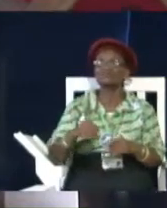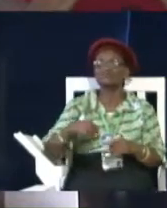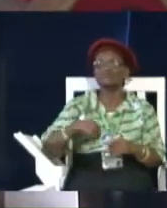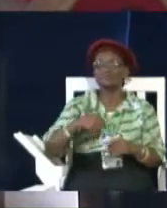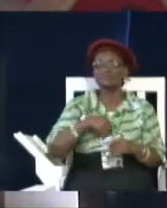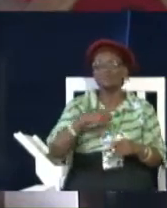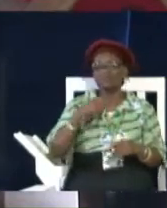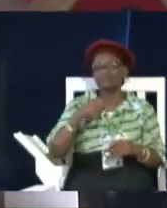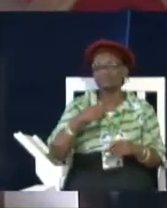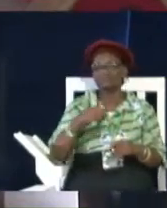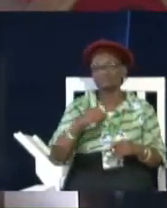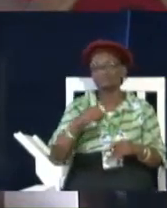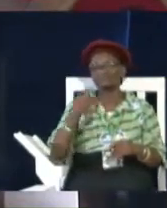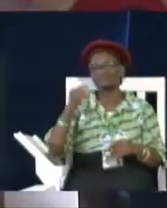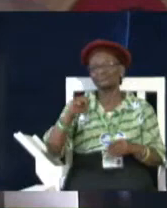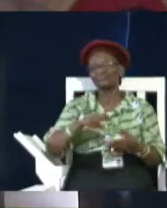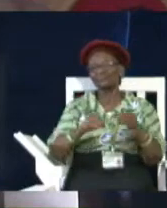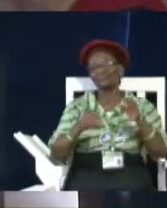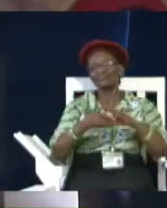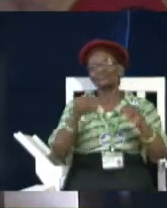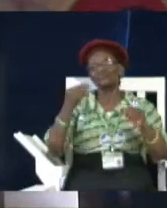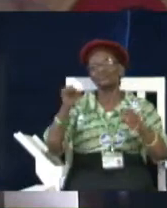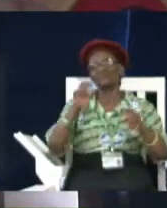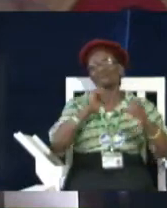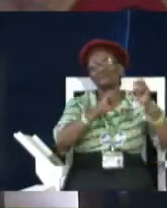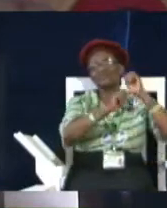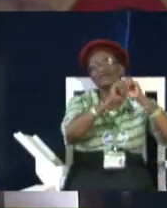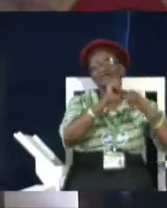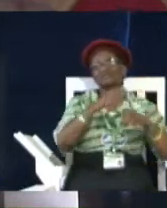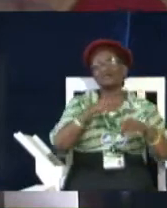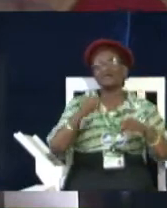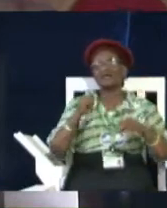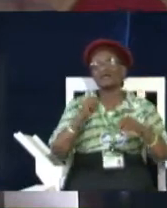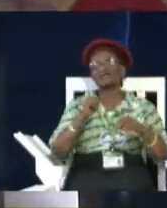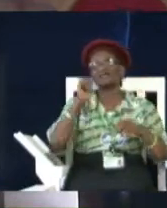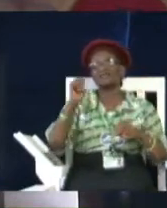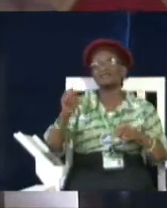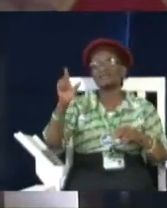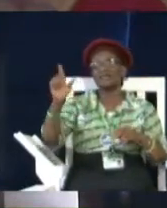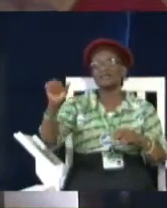to the story of Elijah and Elisha.